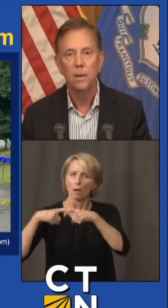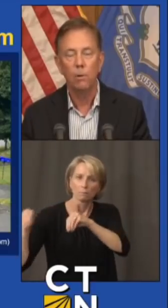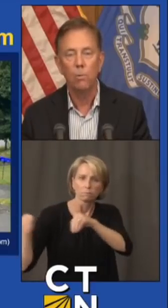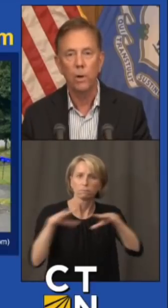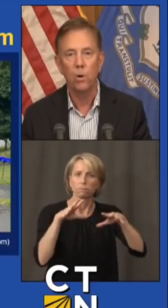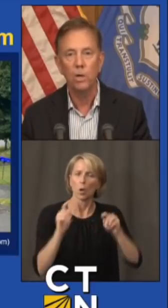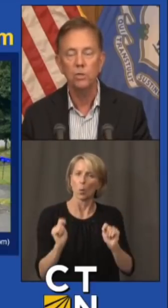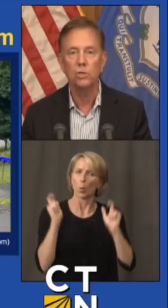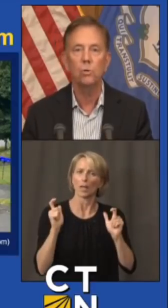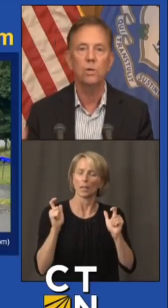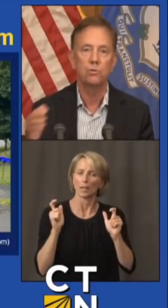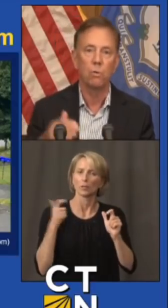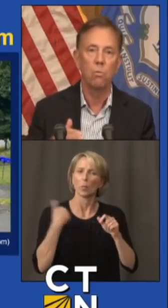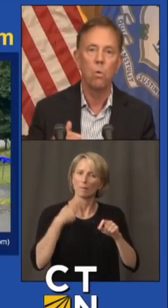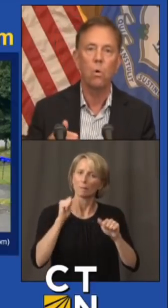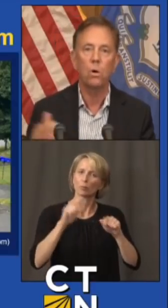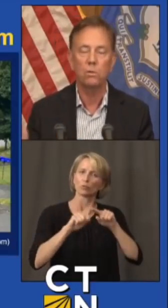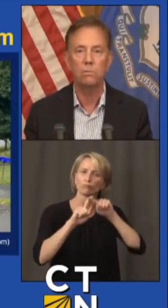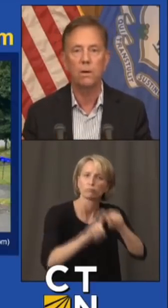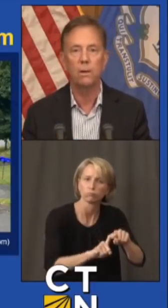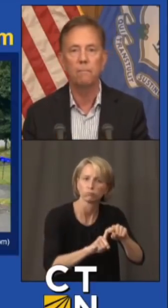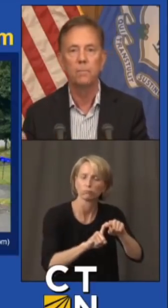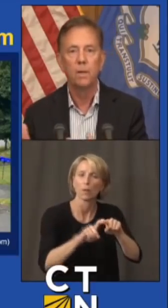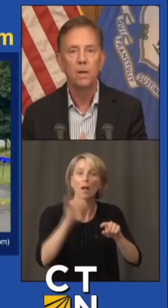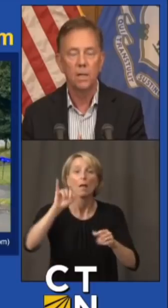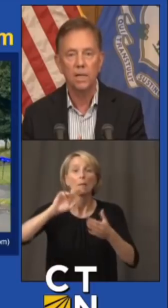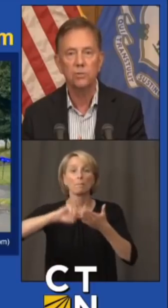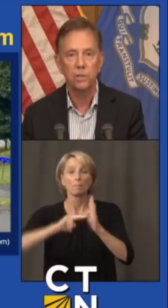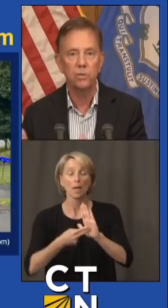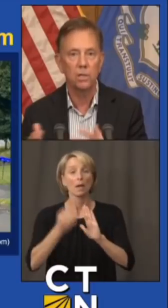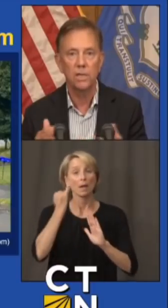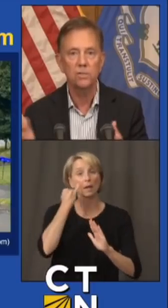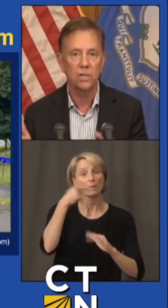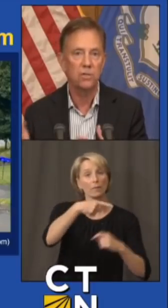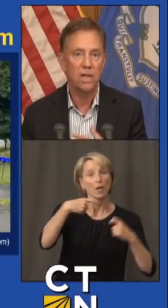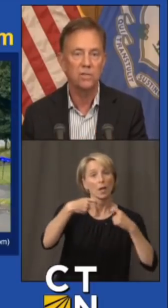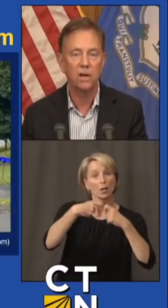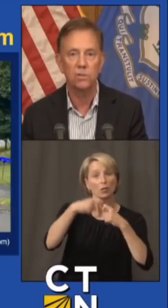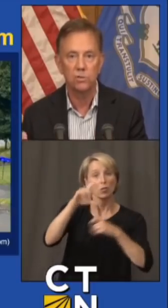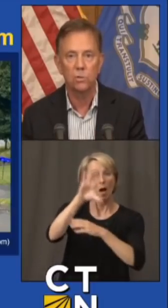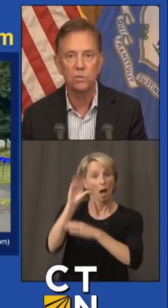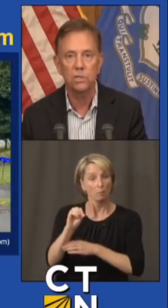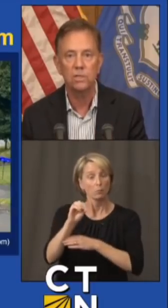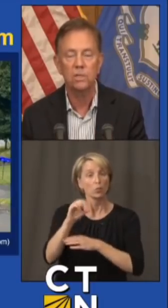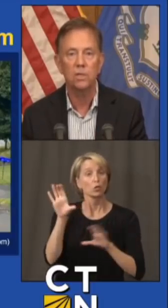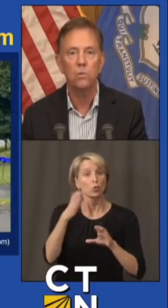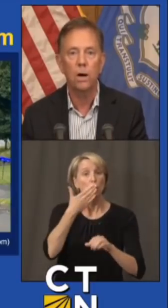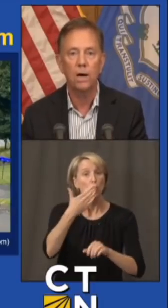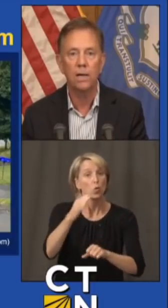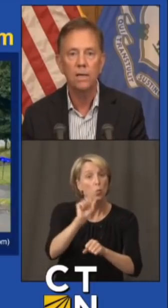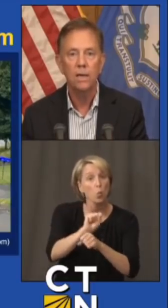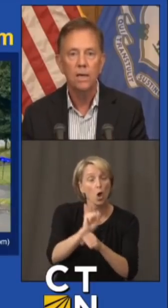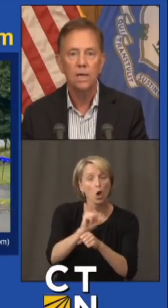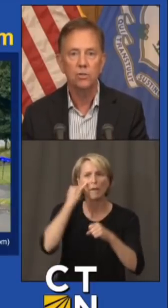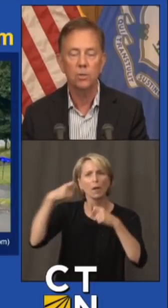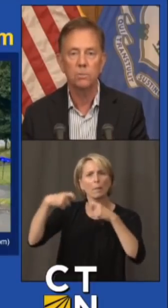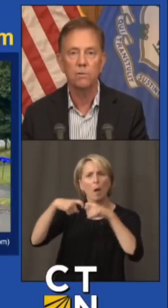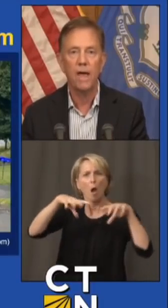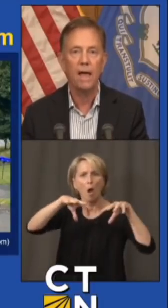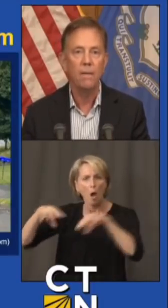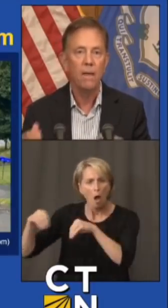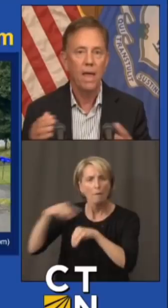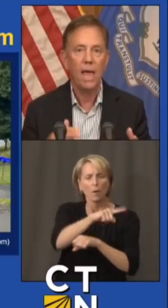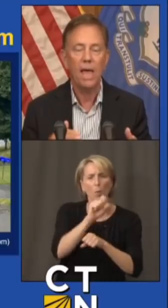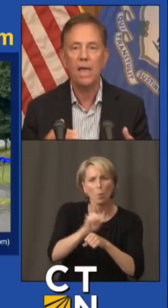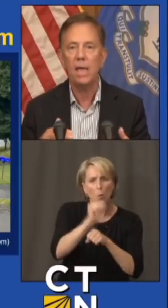that. But what we ought to do is reward electric utilities, in this case Eversource and UI, in terms